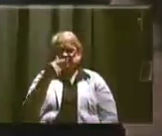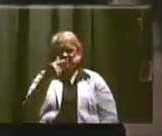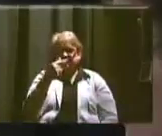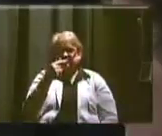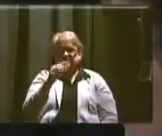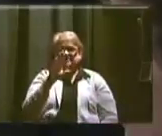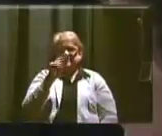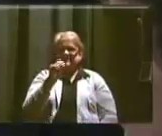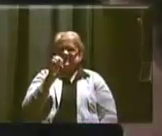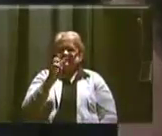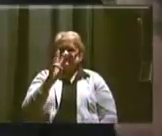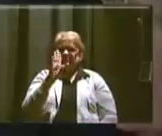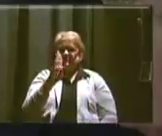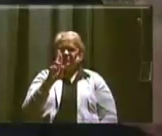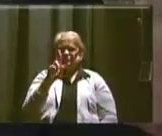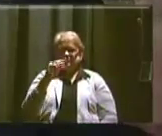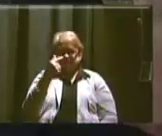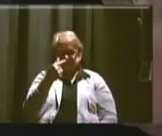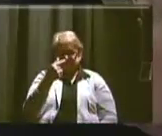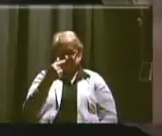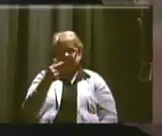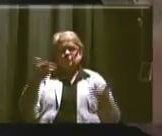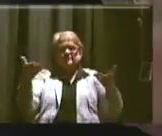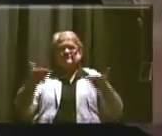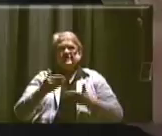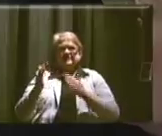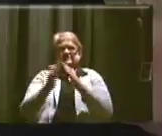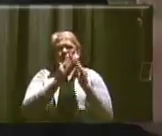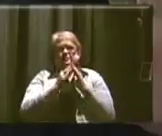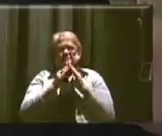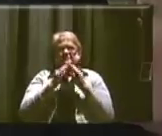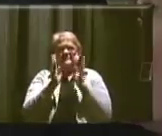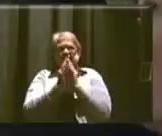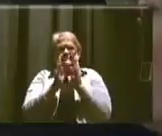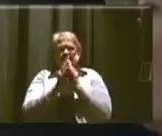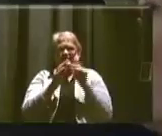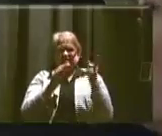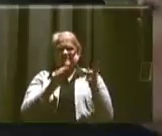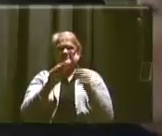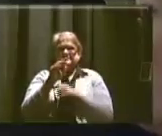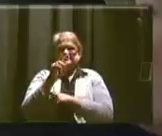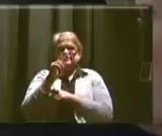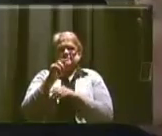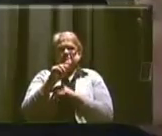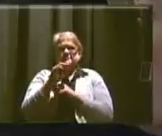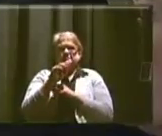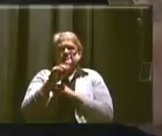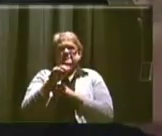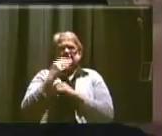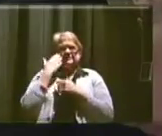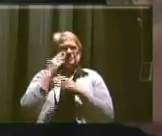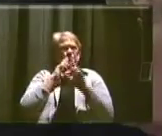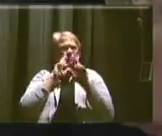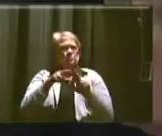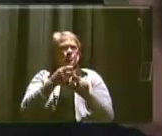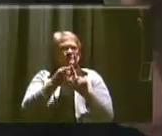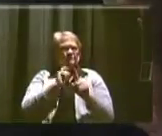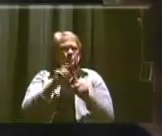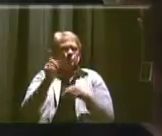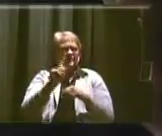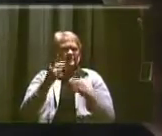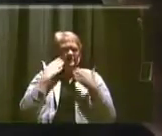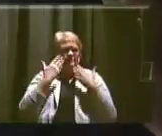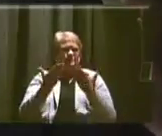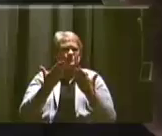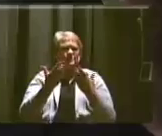But I want to invite the community to that. I also want to thank the staff. I don't know who the report came from, but I had